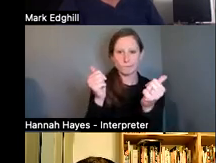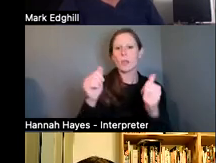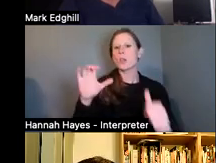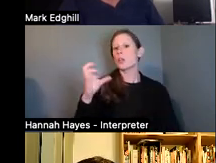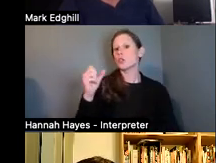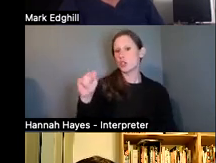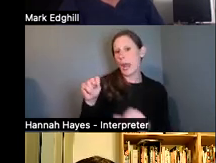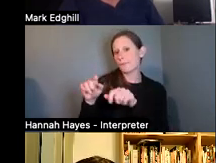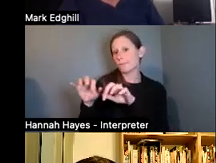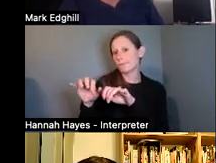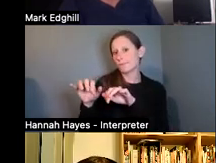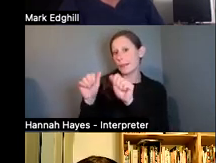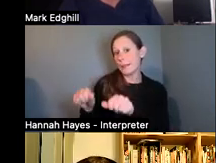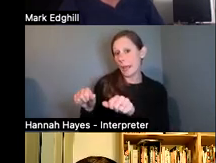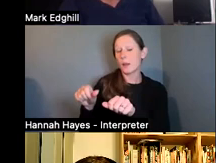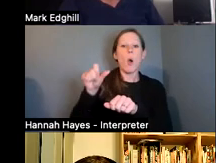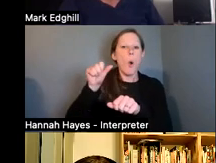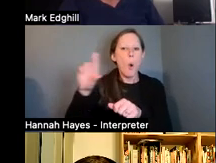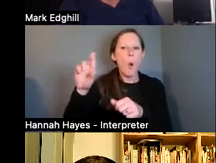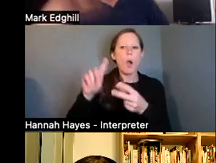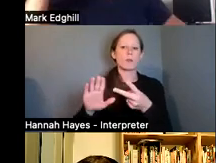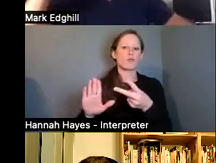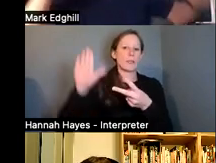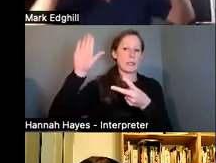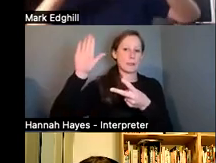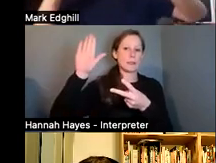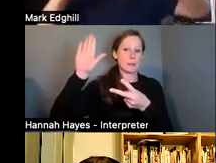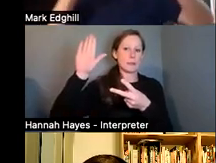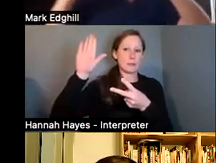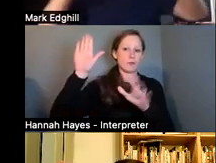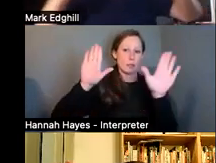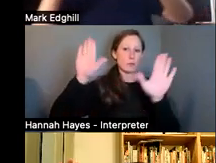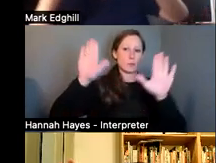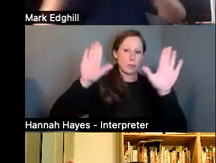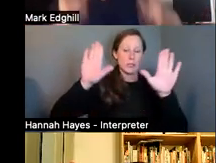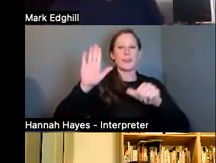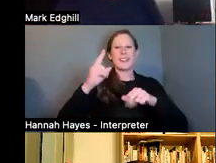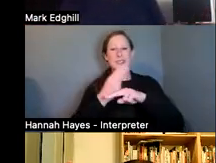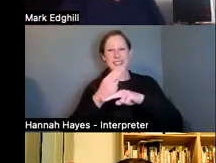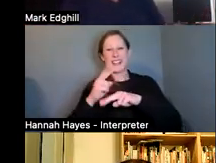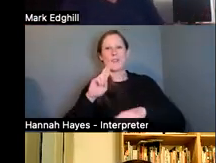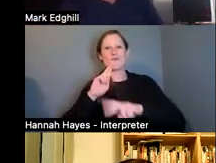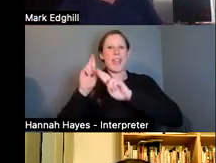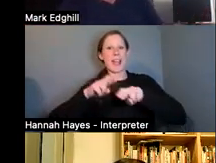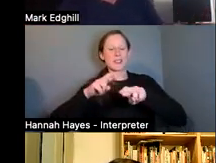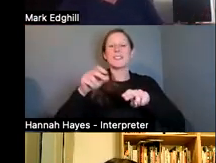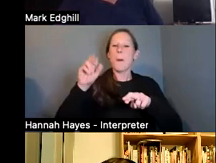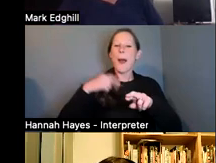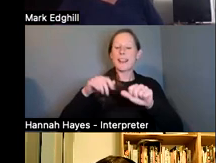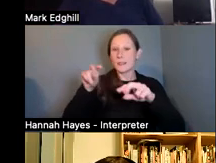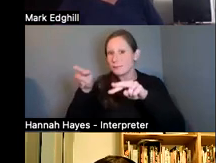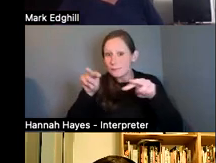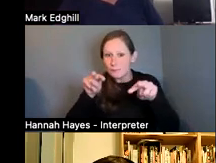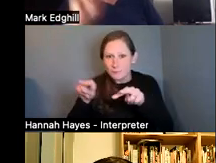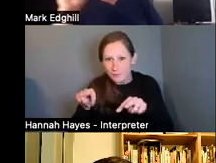Or you can also raise your hand using the reactions, or I can try to keep an eye, but if